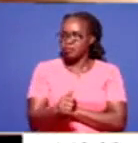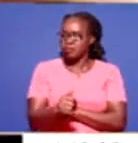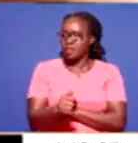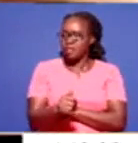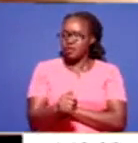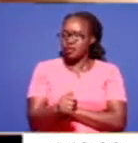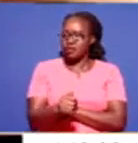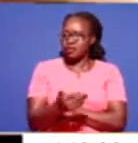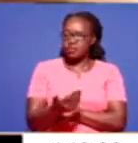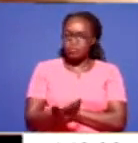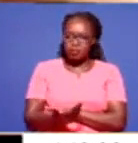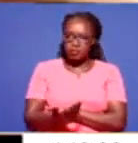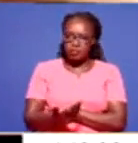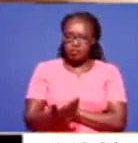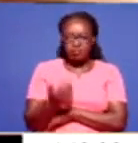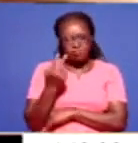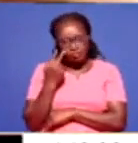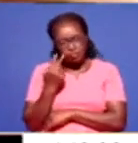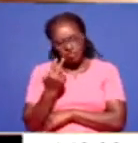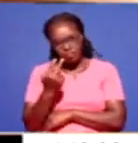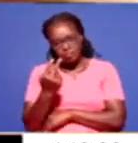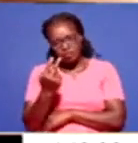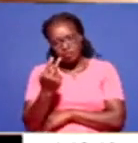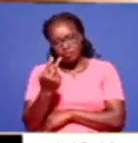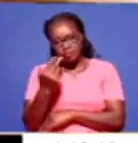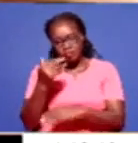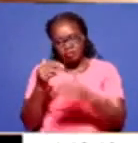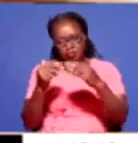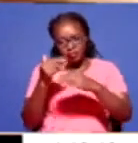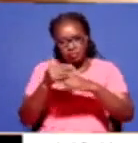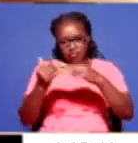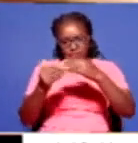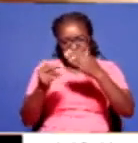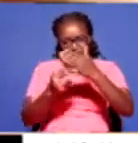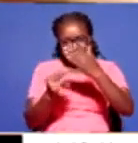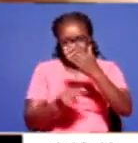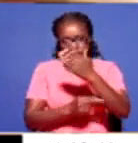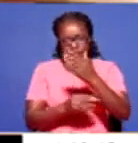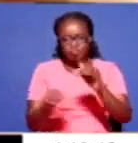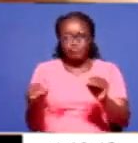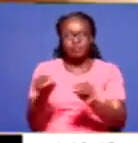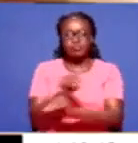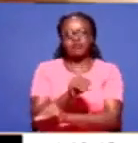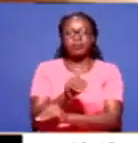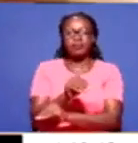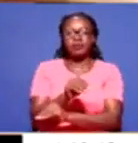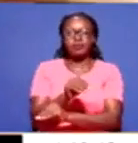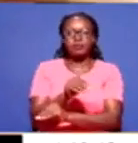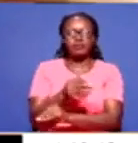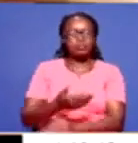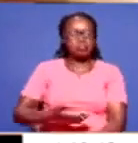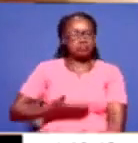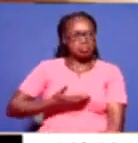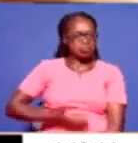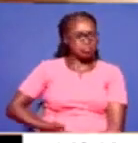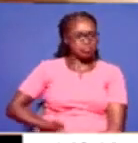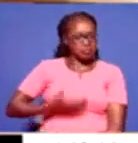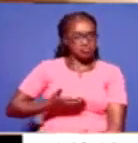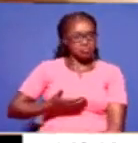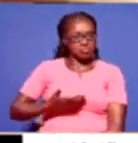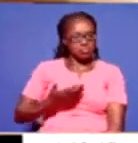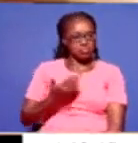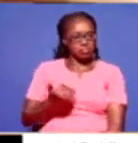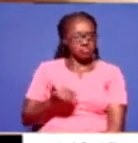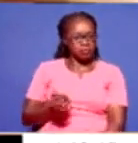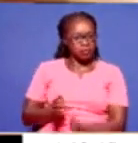had envisaged with the construction of the bridge has now been replaced with the dejection, as they are now forced